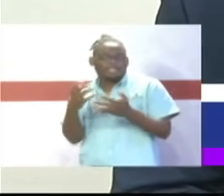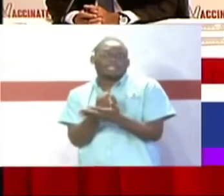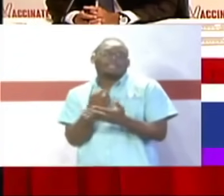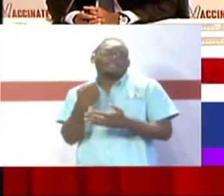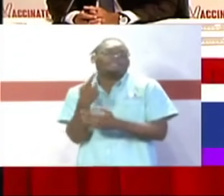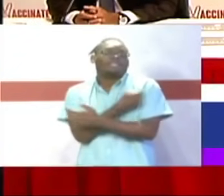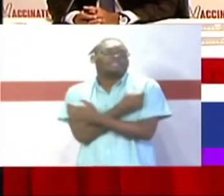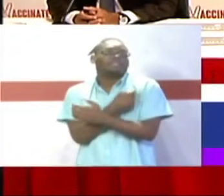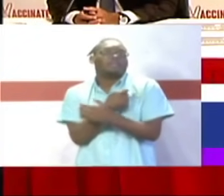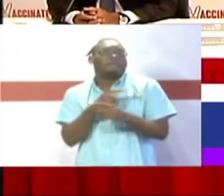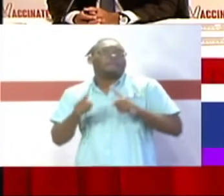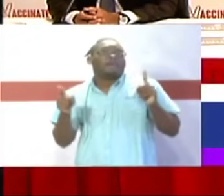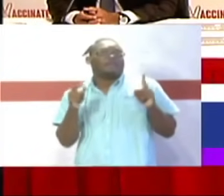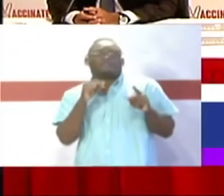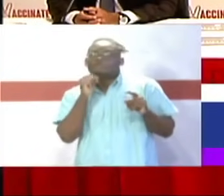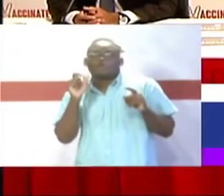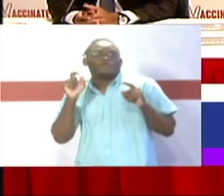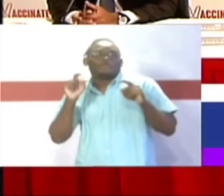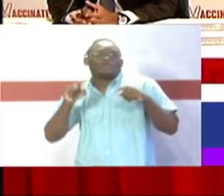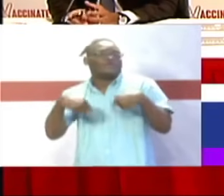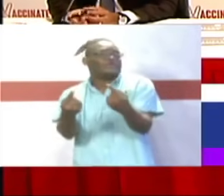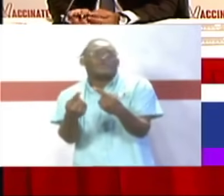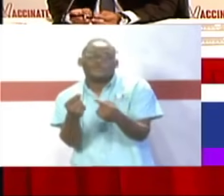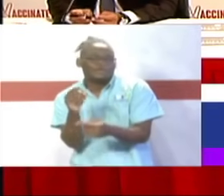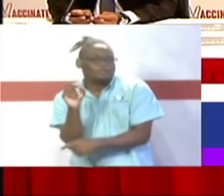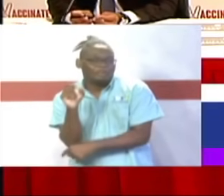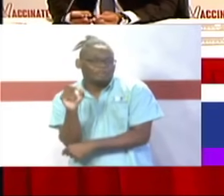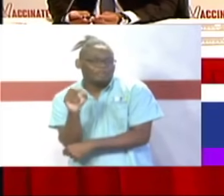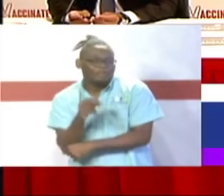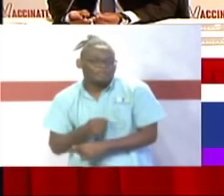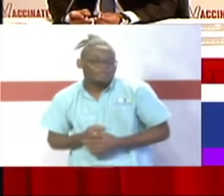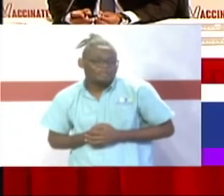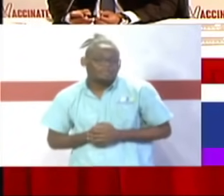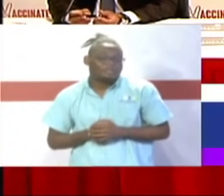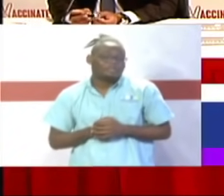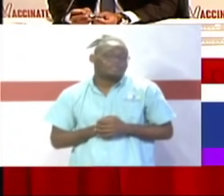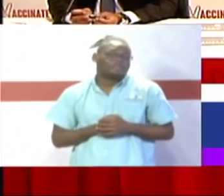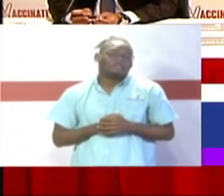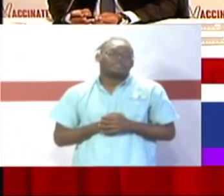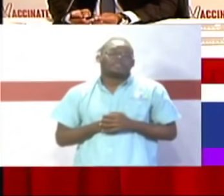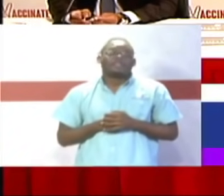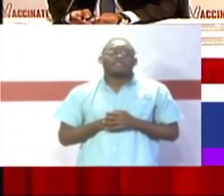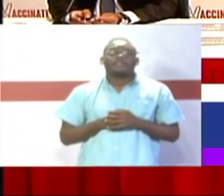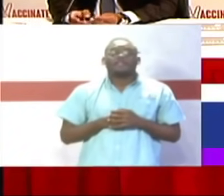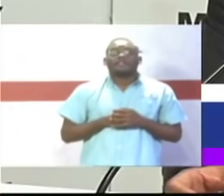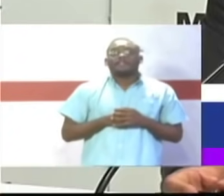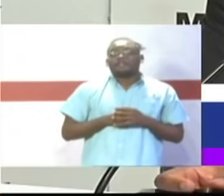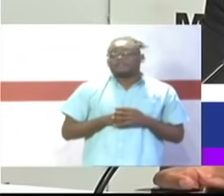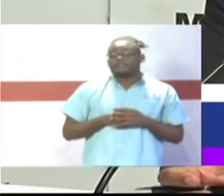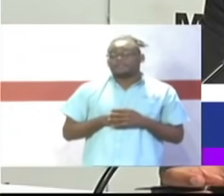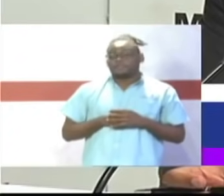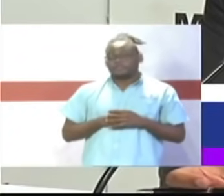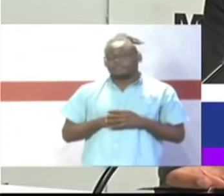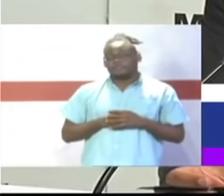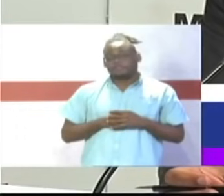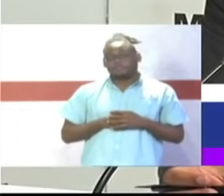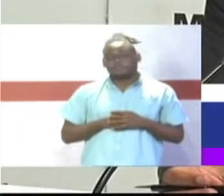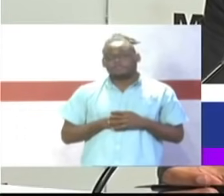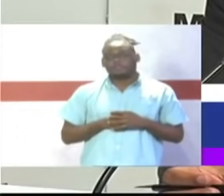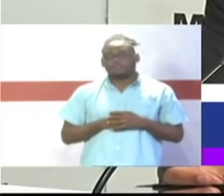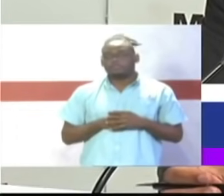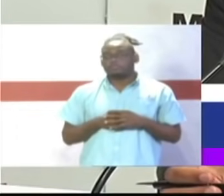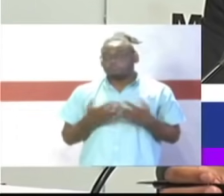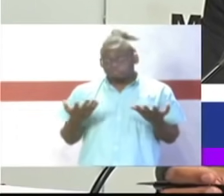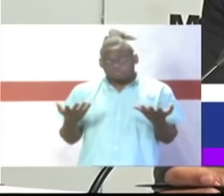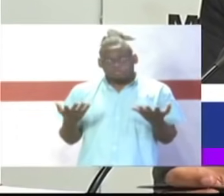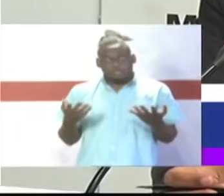Officer. Yeah, so although I have oversight information as it relates to the particular school, I prefer that question be pointed